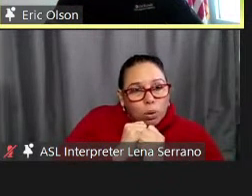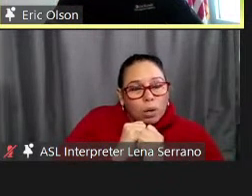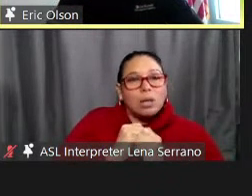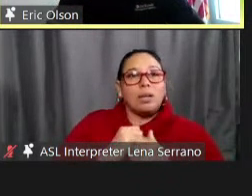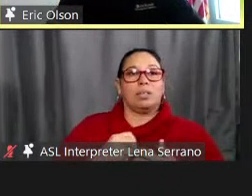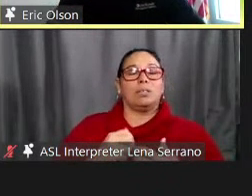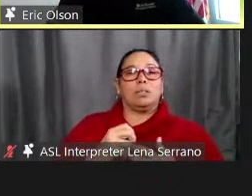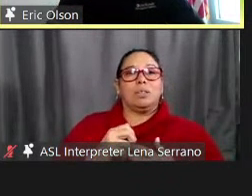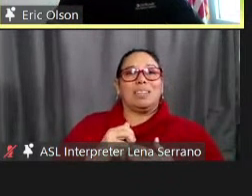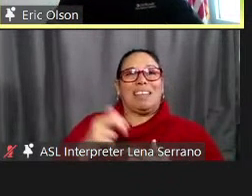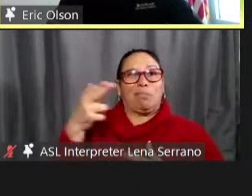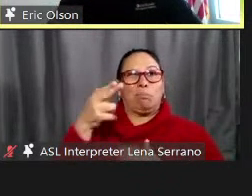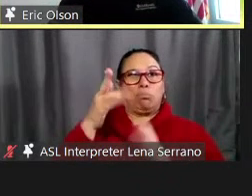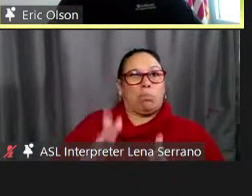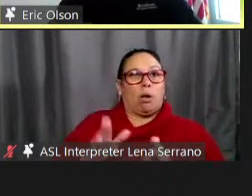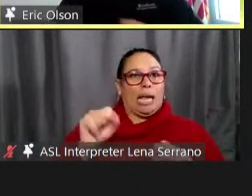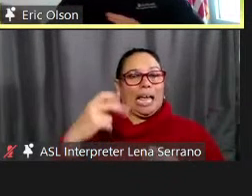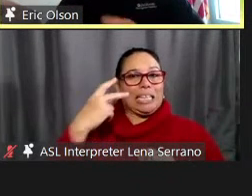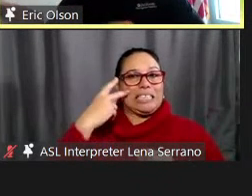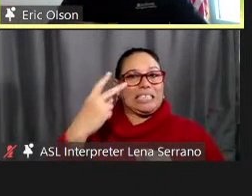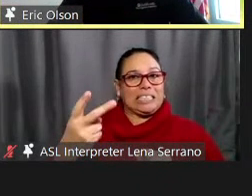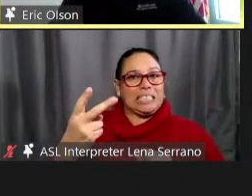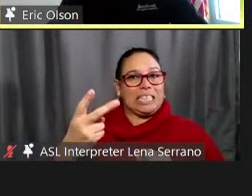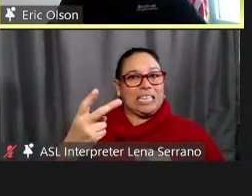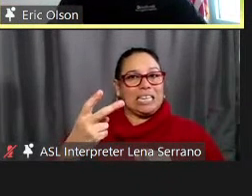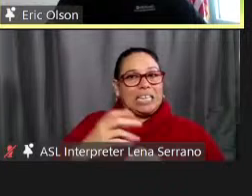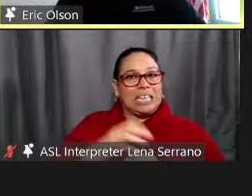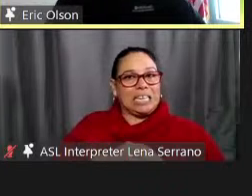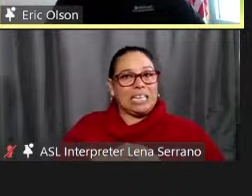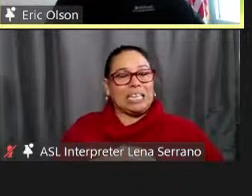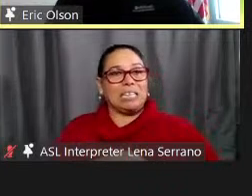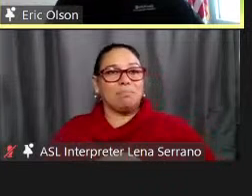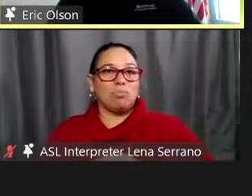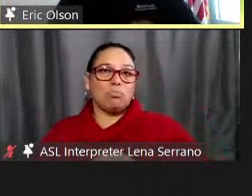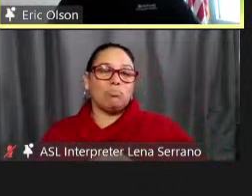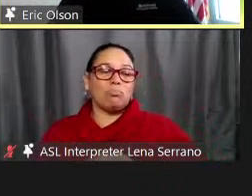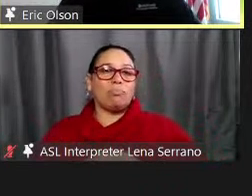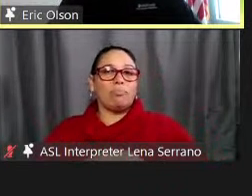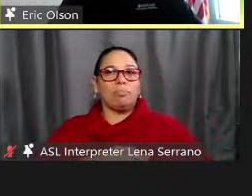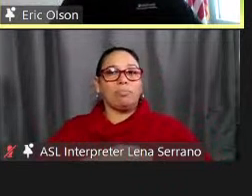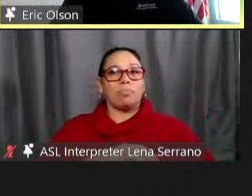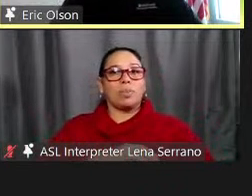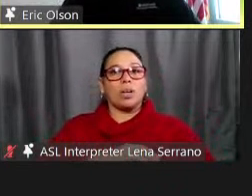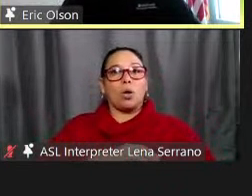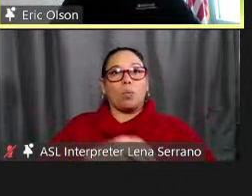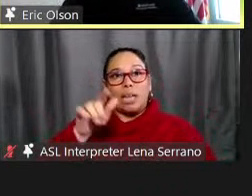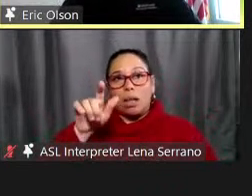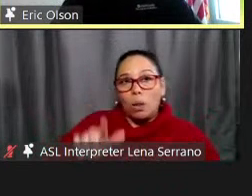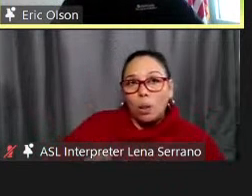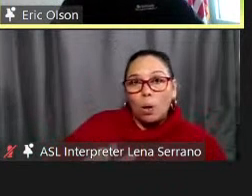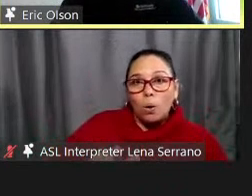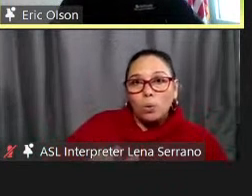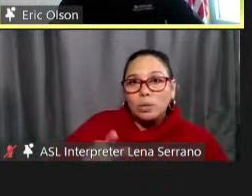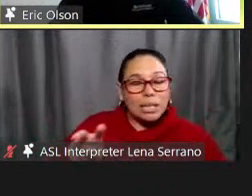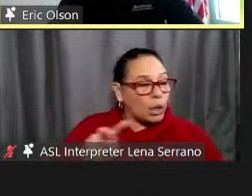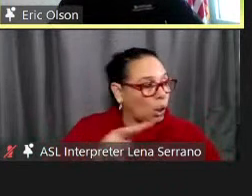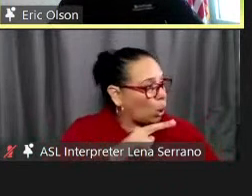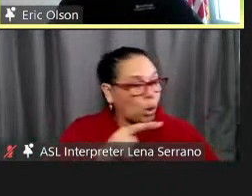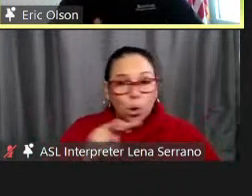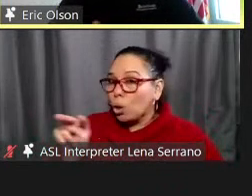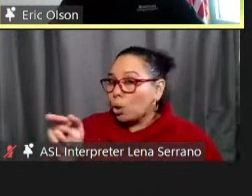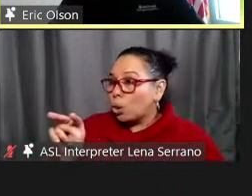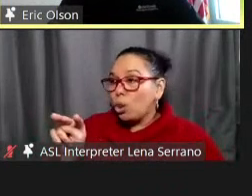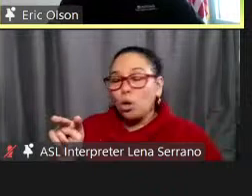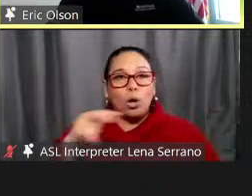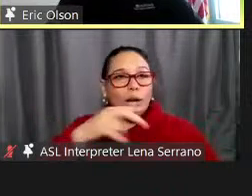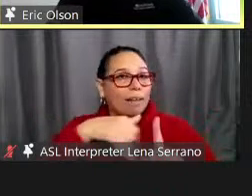assailant can see, is already putting me on a trajectory to survive this event. Once they were on the ground, they started looking around in their environment for a place